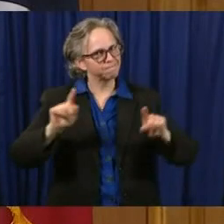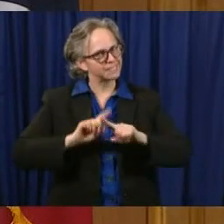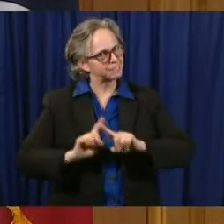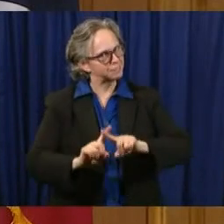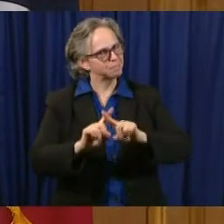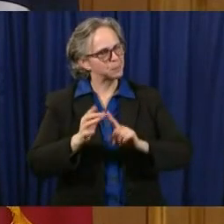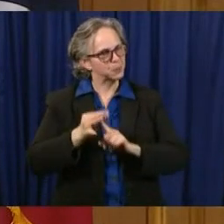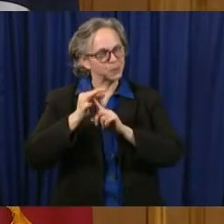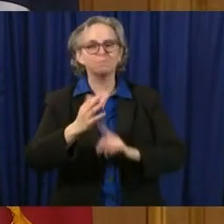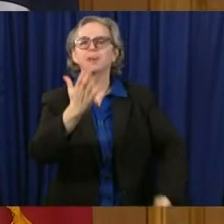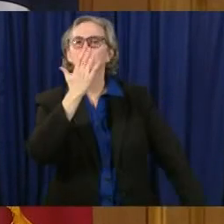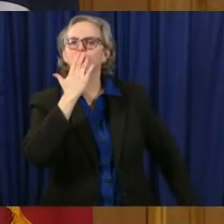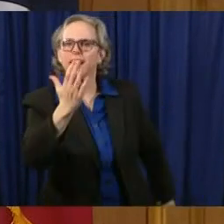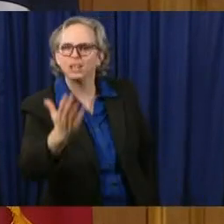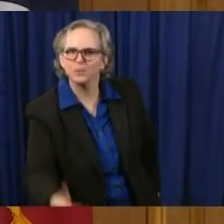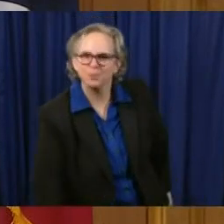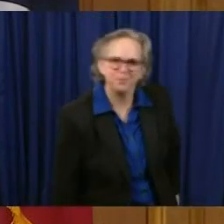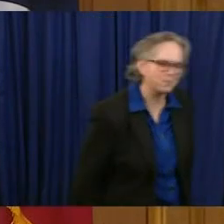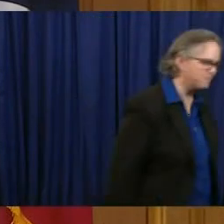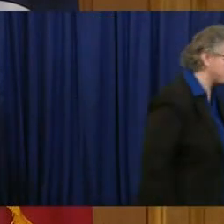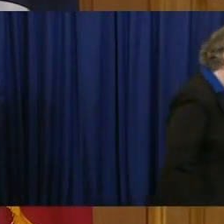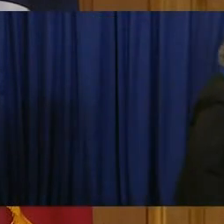right, thank you,